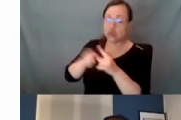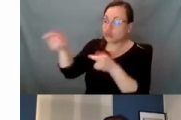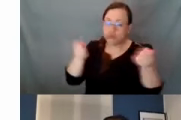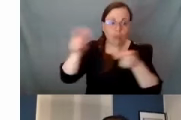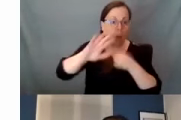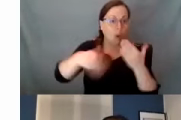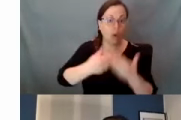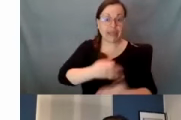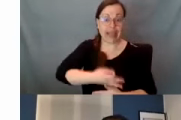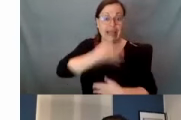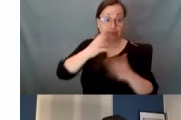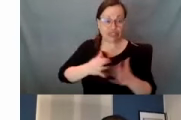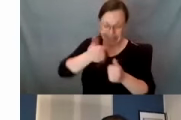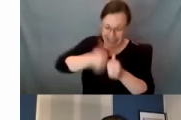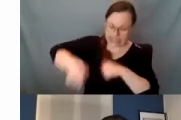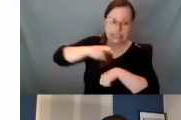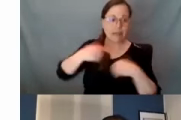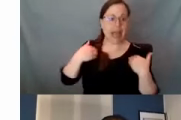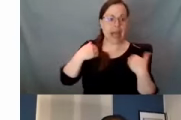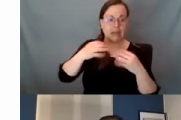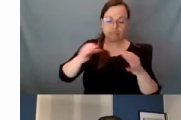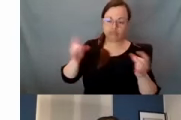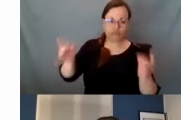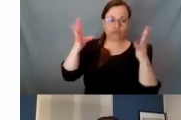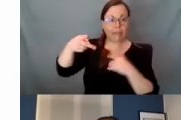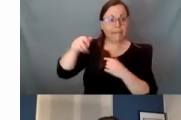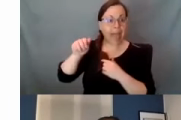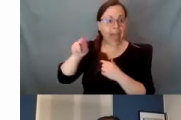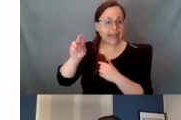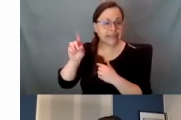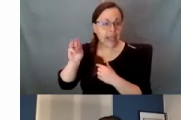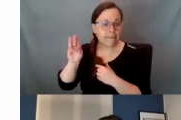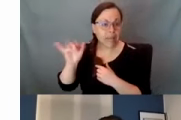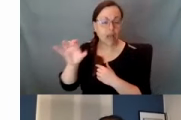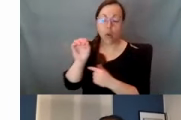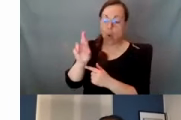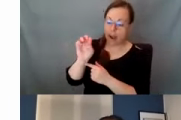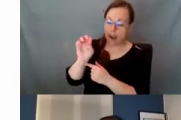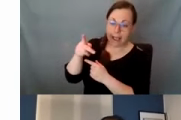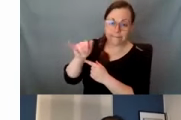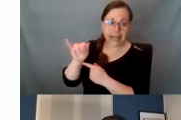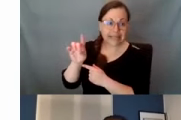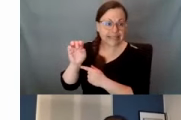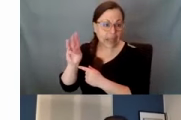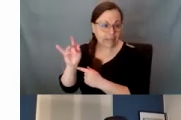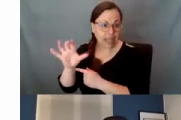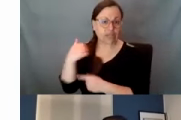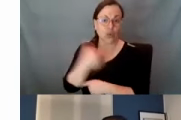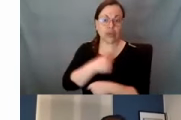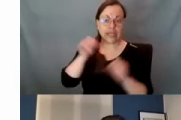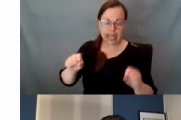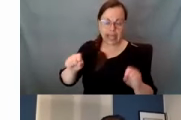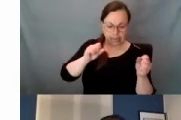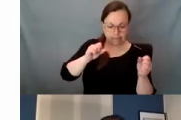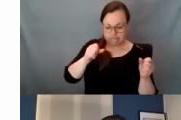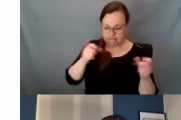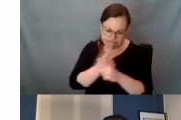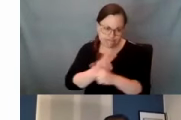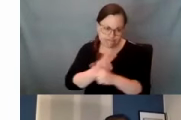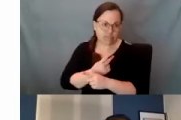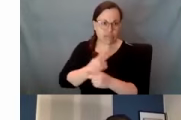time there was an epidemic or a pandemic, so that we can conduct the research that is necessary to find diagnostics, vaccines,